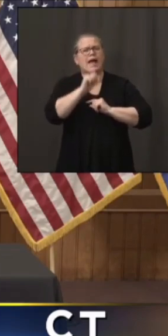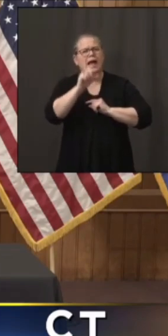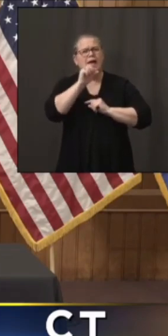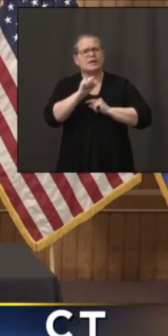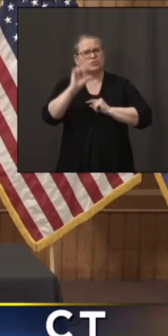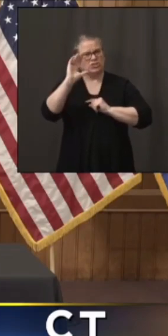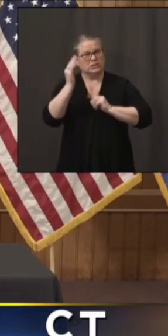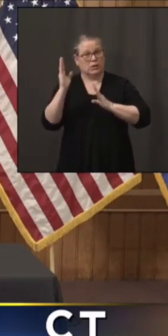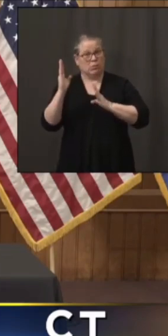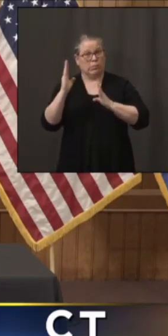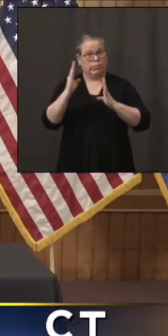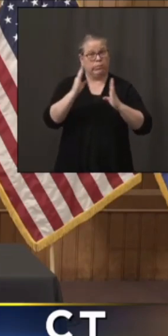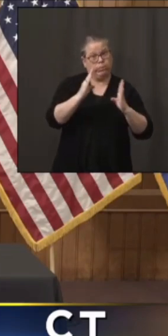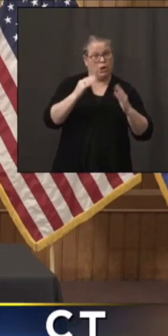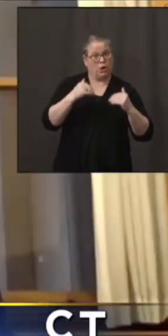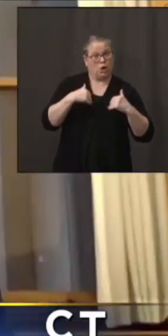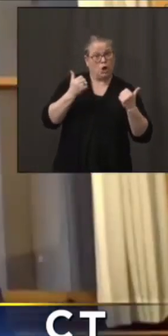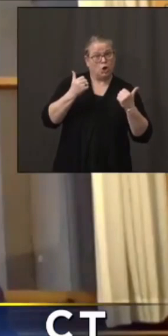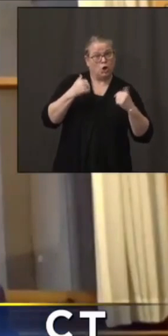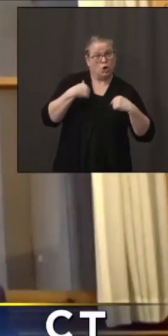while.